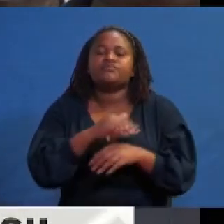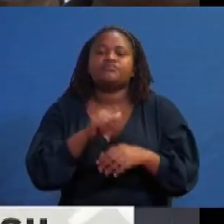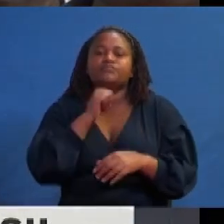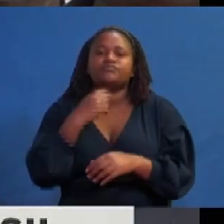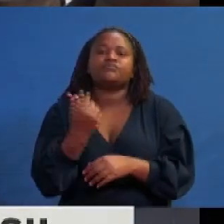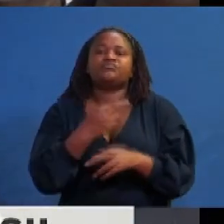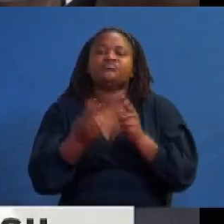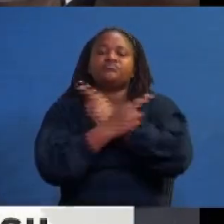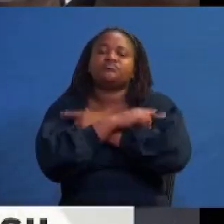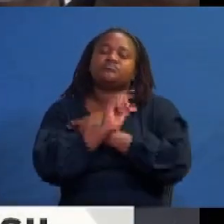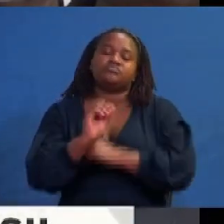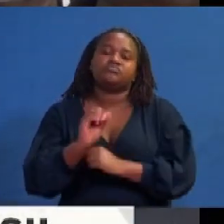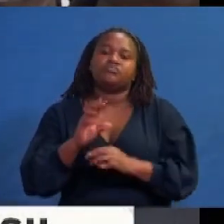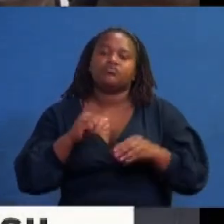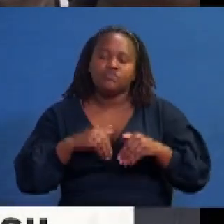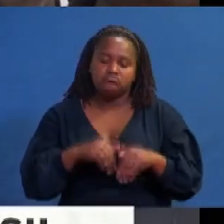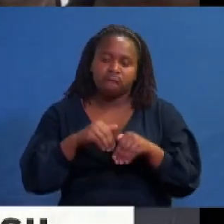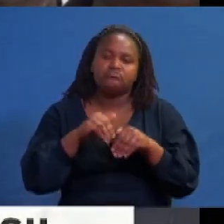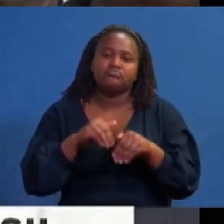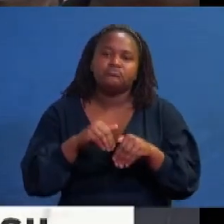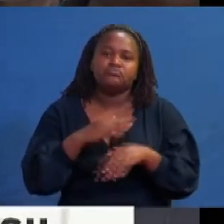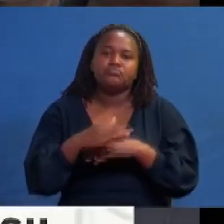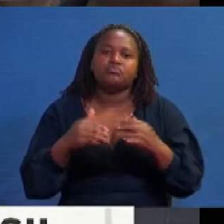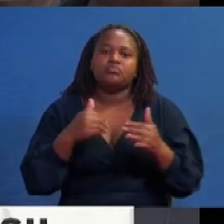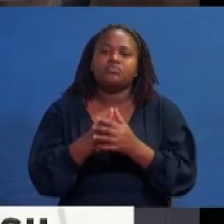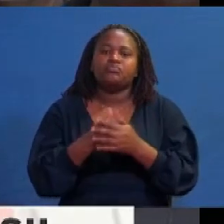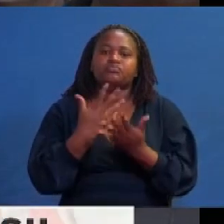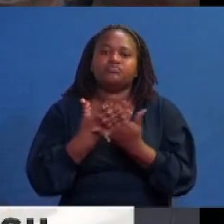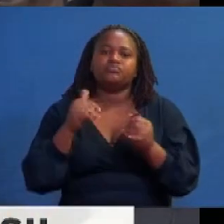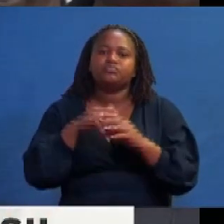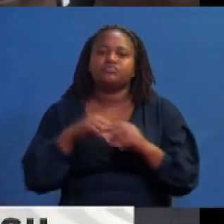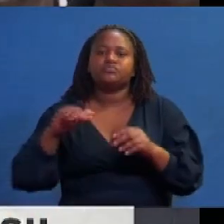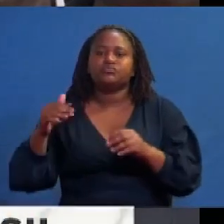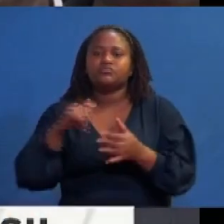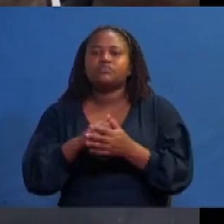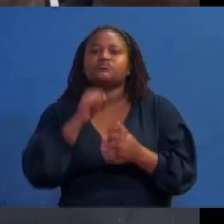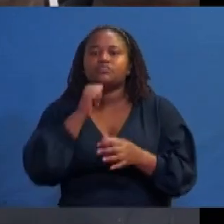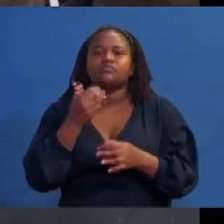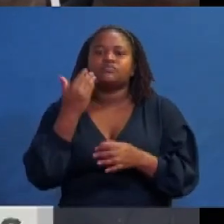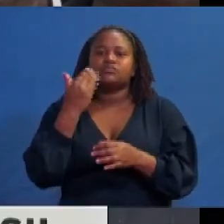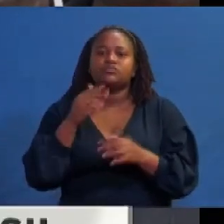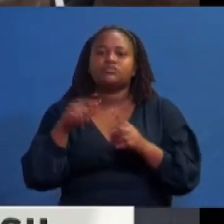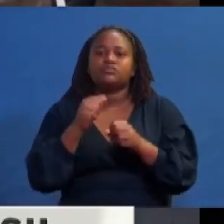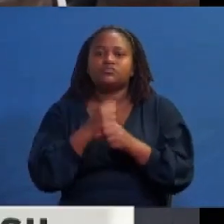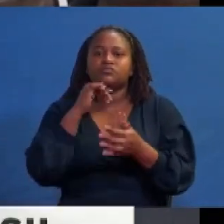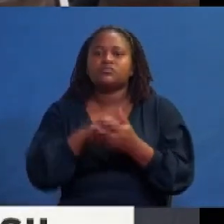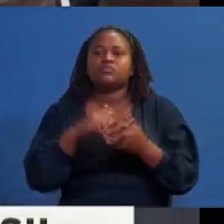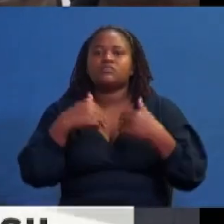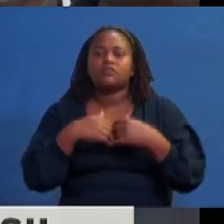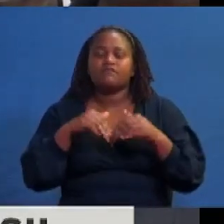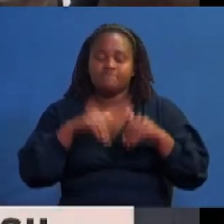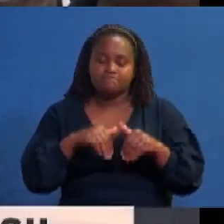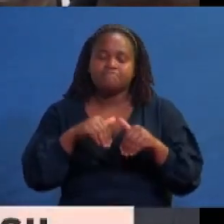going to relent. We are going to follow up on all the hospitals in this county that have not complied to make sure that they have